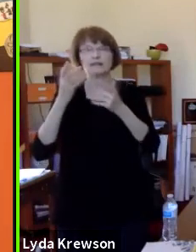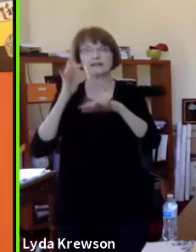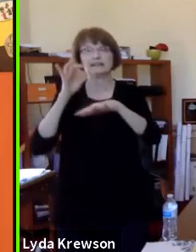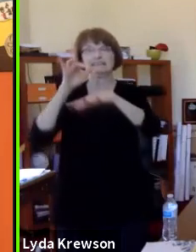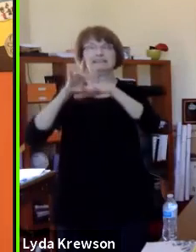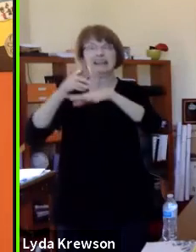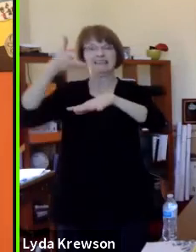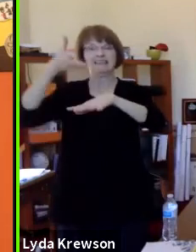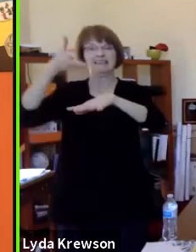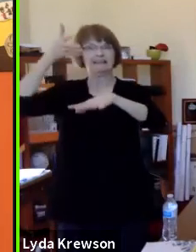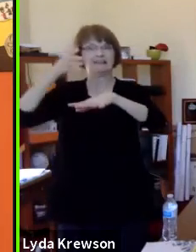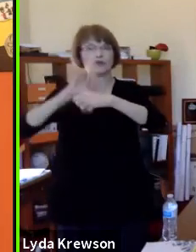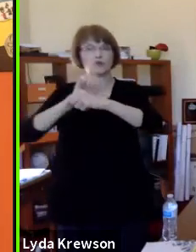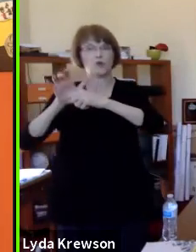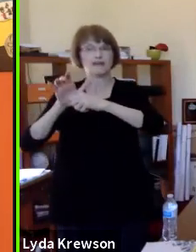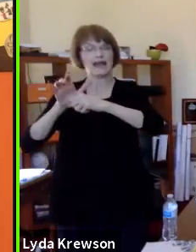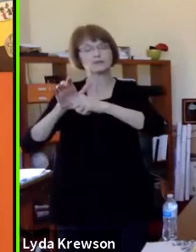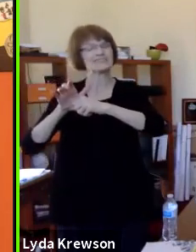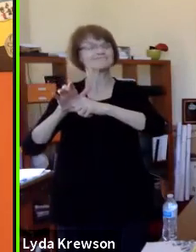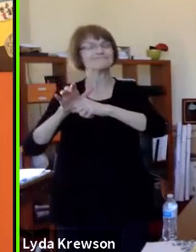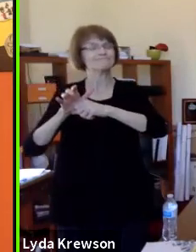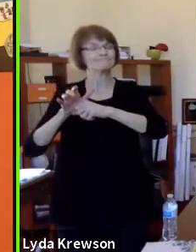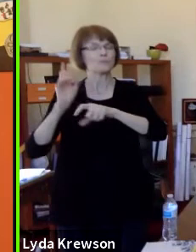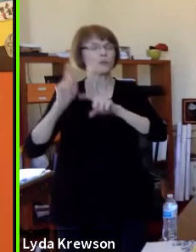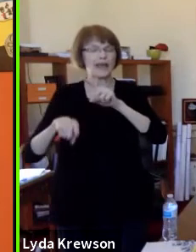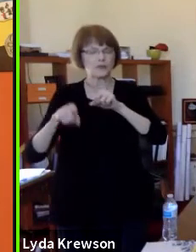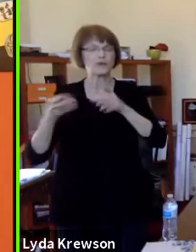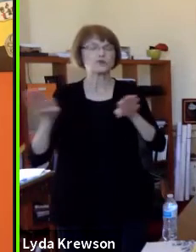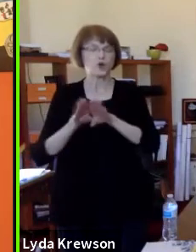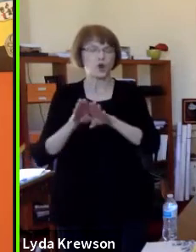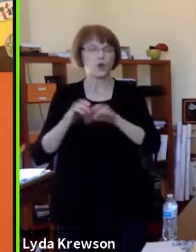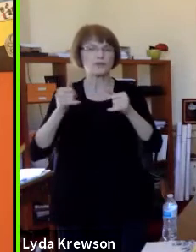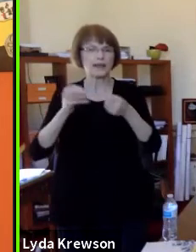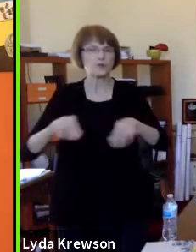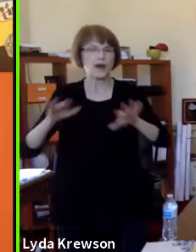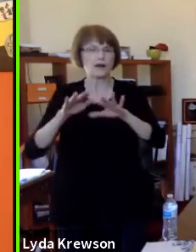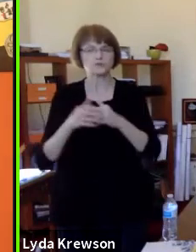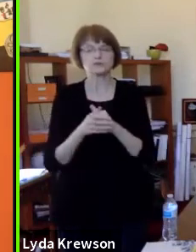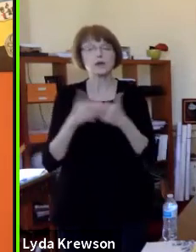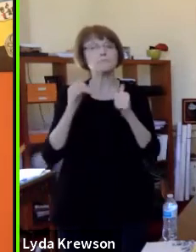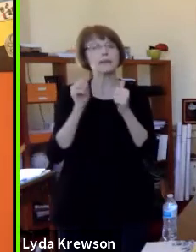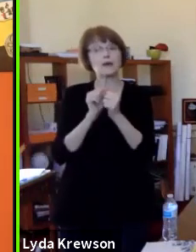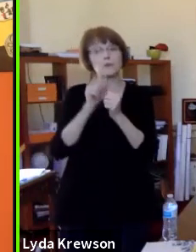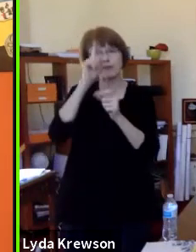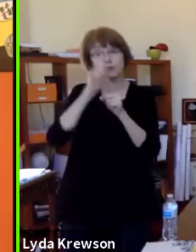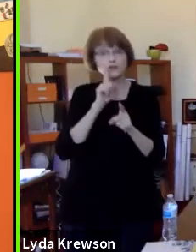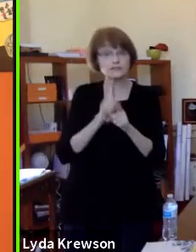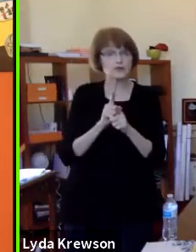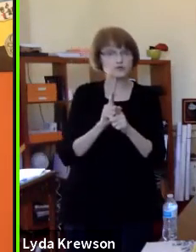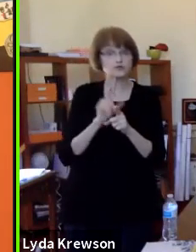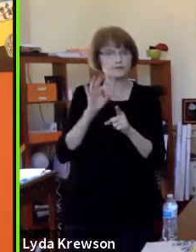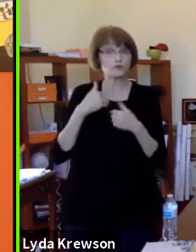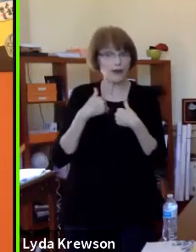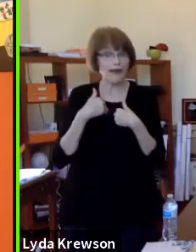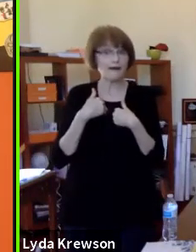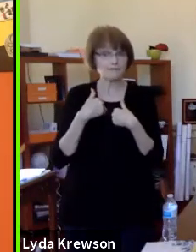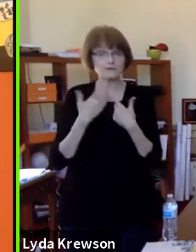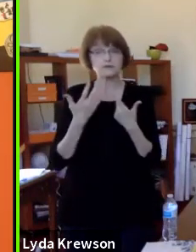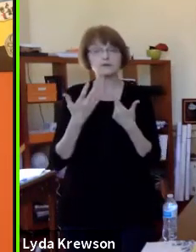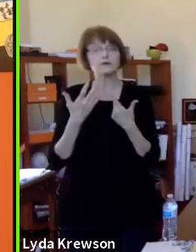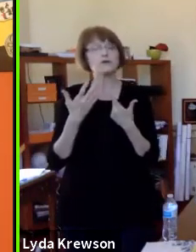closed playgrounds. But, play with your brothers or sisters if you have any, and play